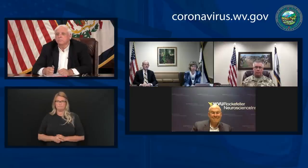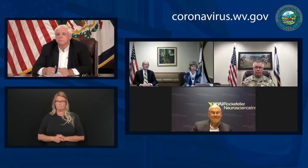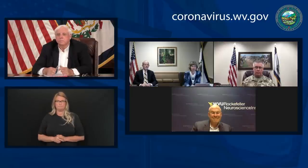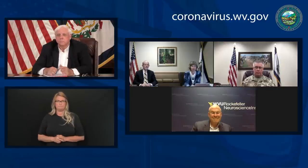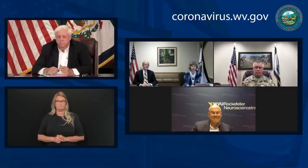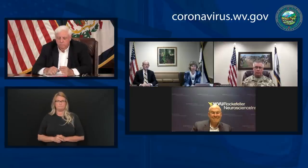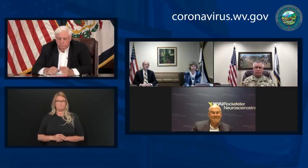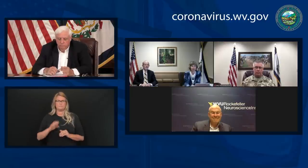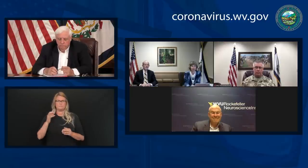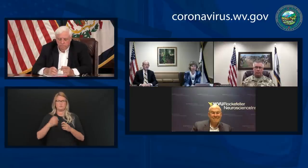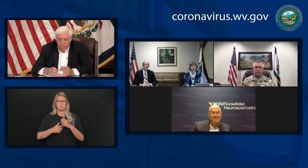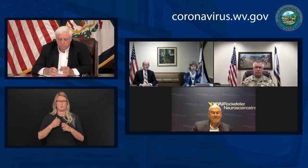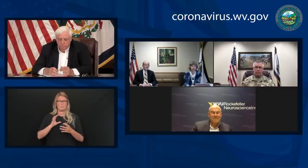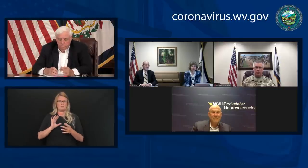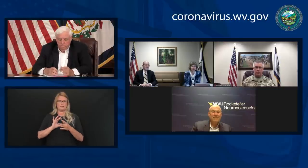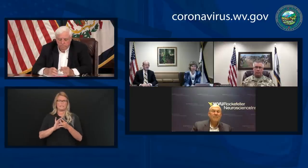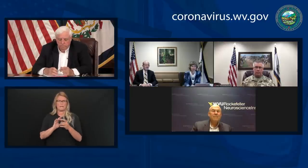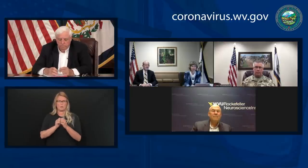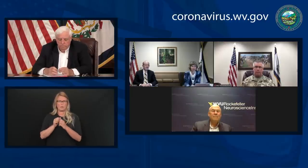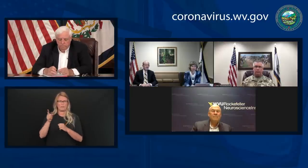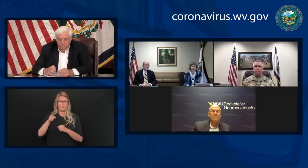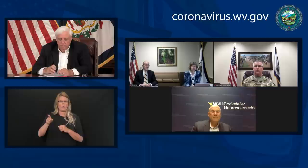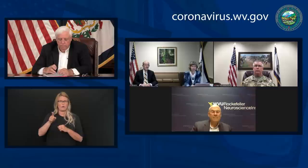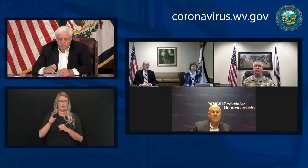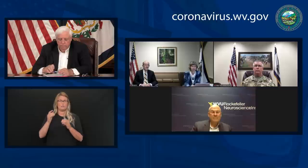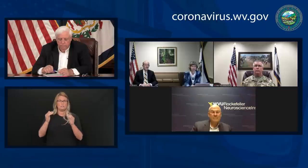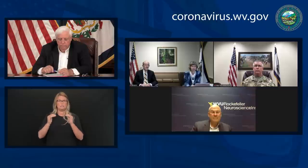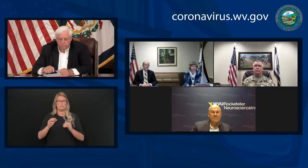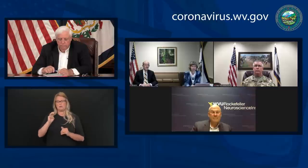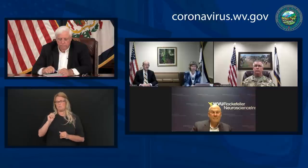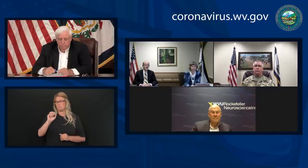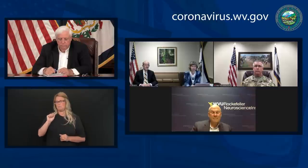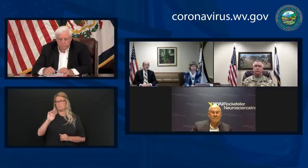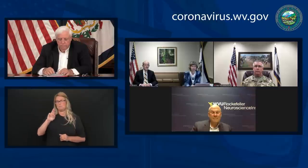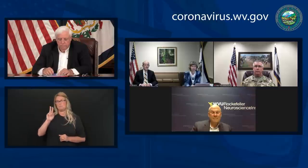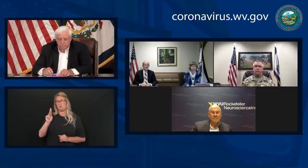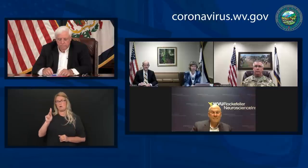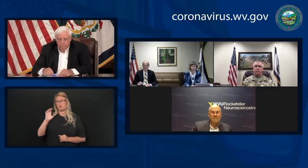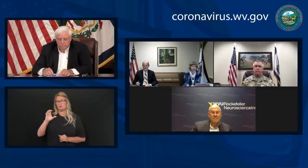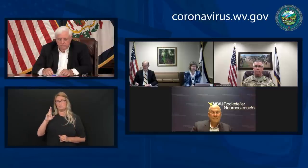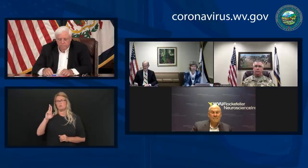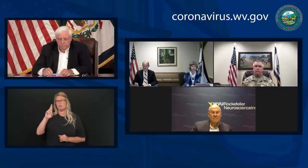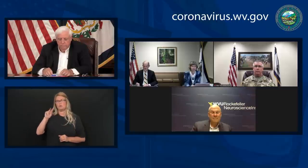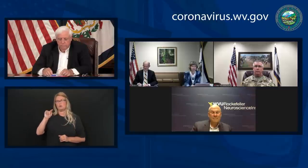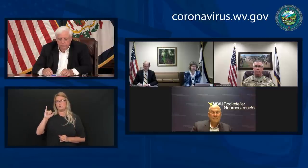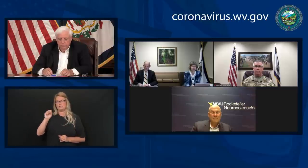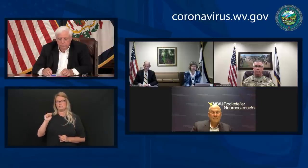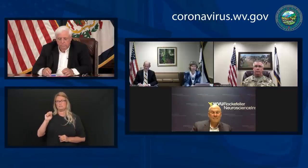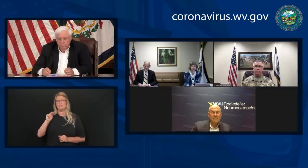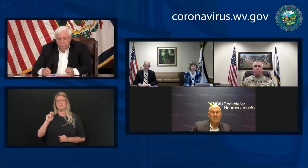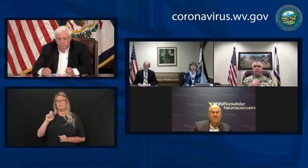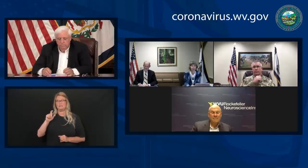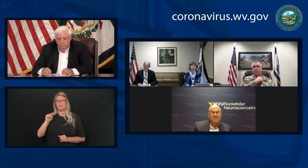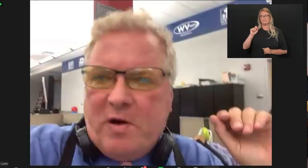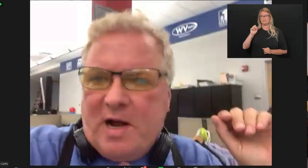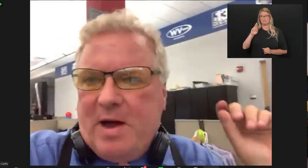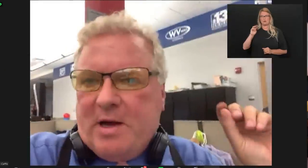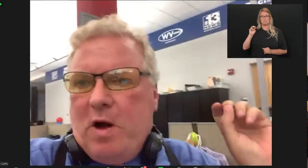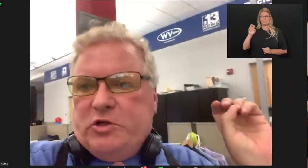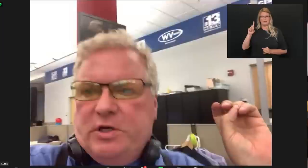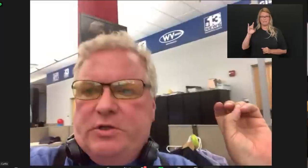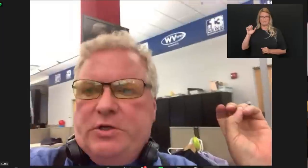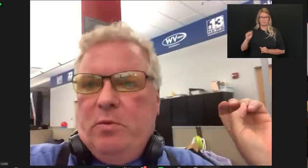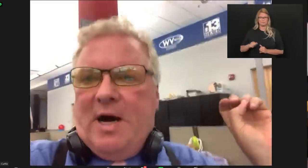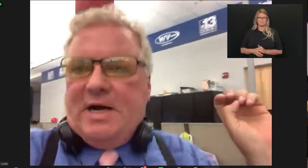Looks like we might have trouble connecting with Taylor. How about we go to Mark Curtis with Nextar Media? Good afternoon, everyone. I want to direct my